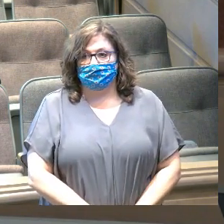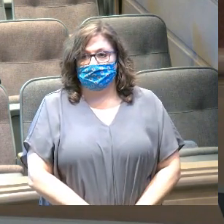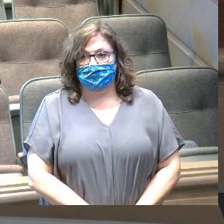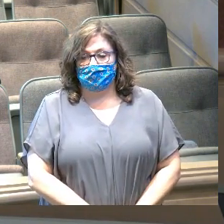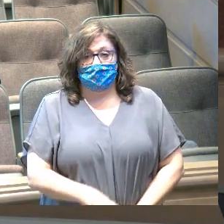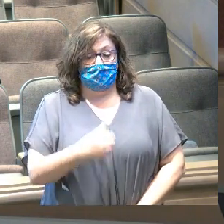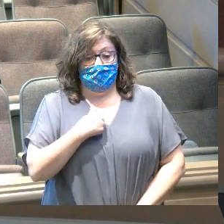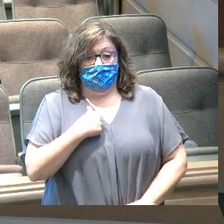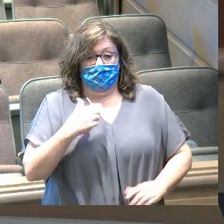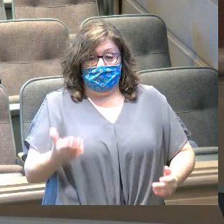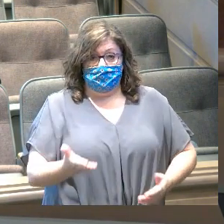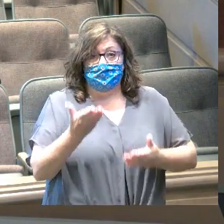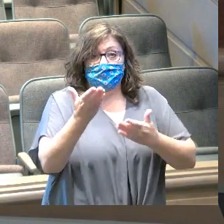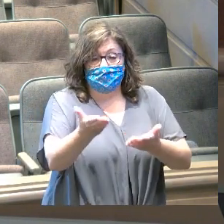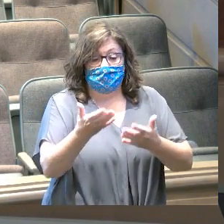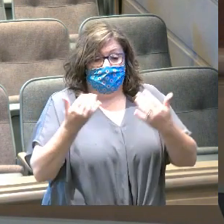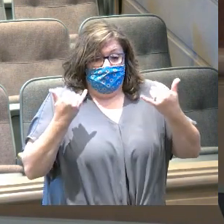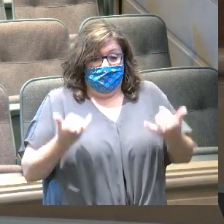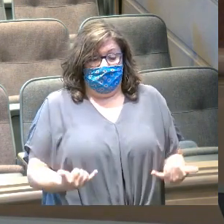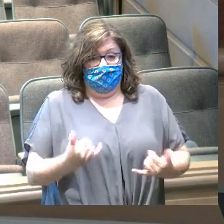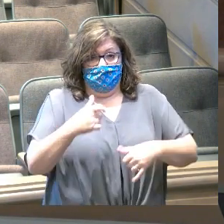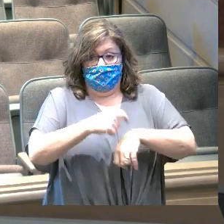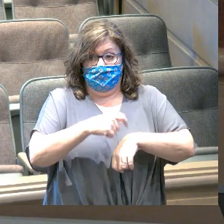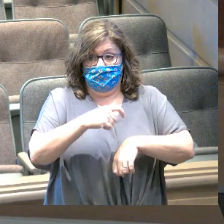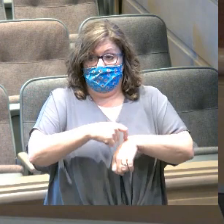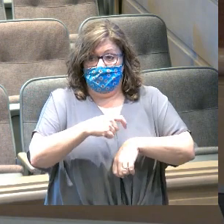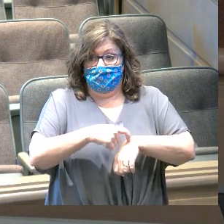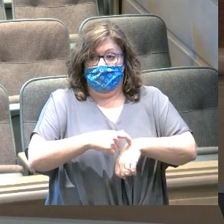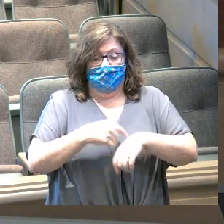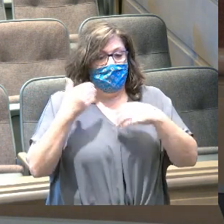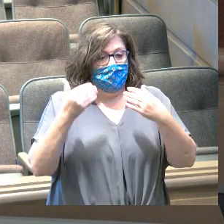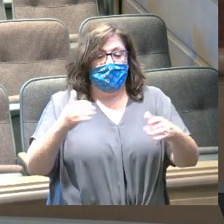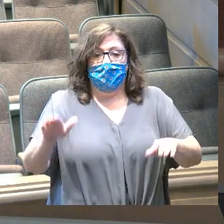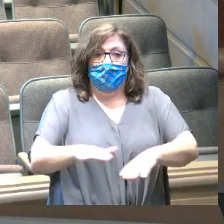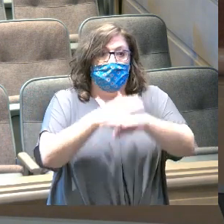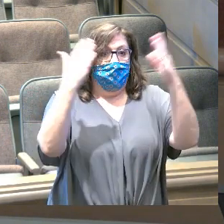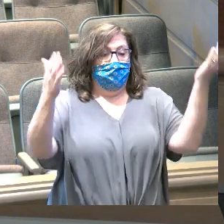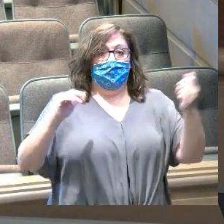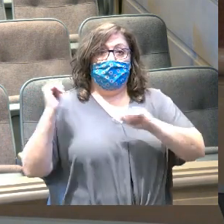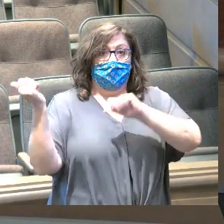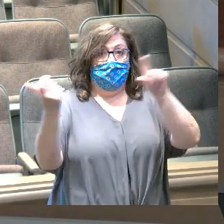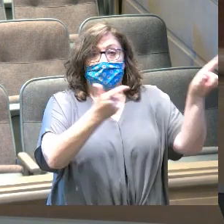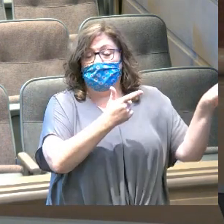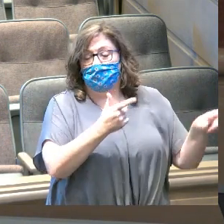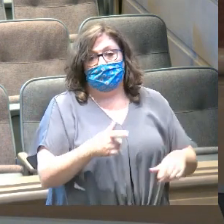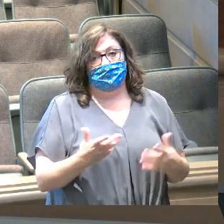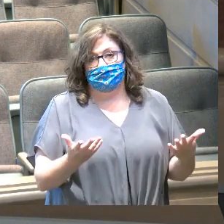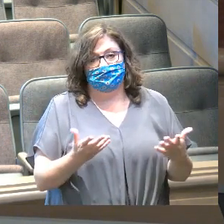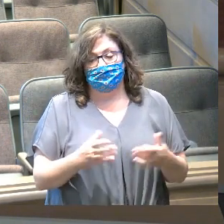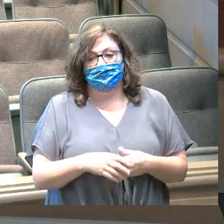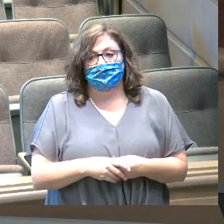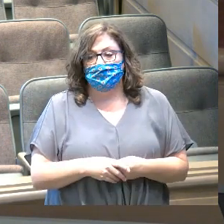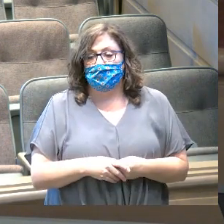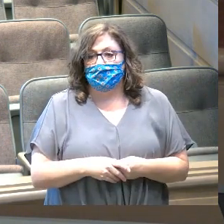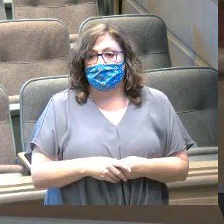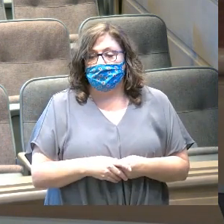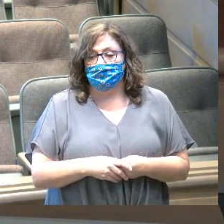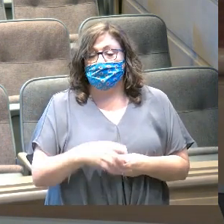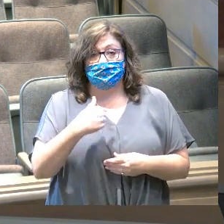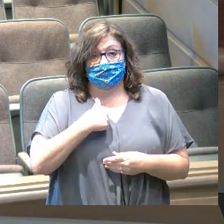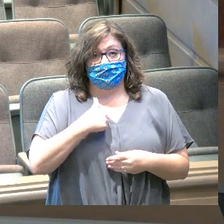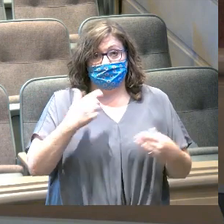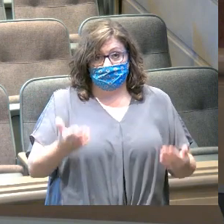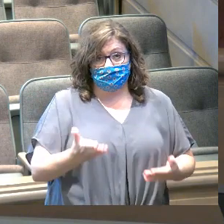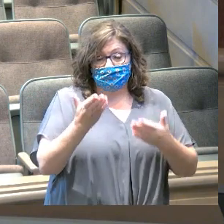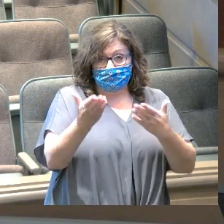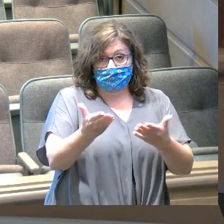all suggesting that it is the time for us to open the floodgates or do anything of that sort. What I'm suggesting to everyone,